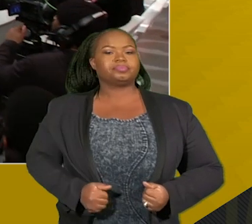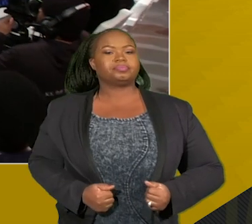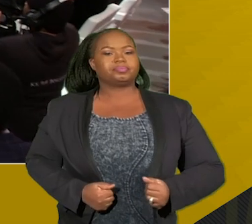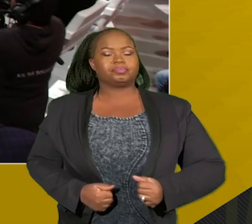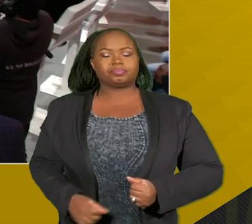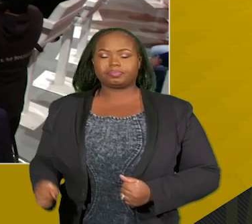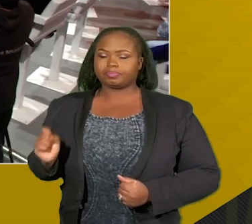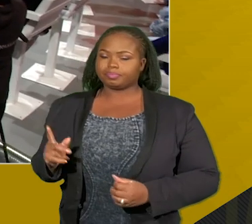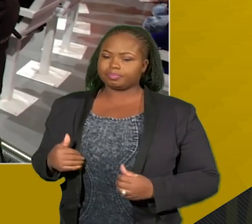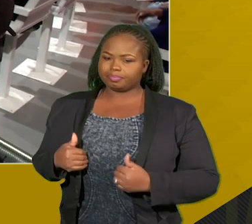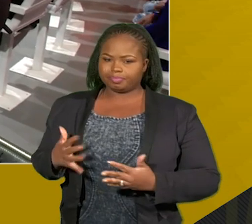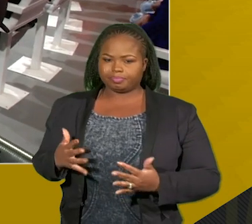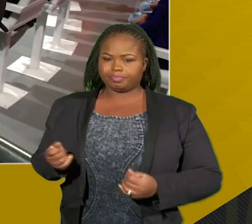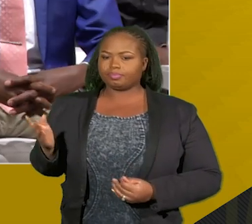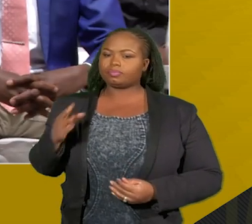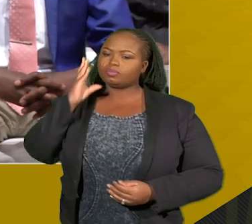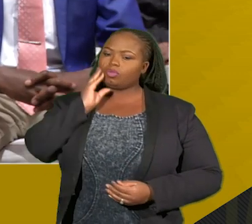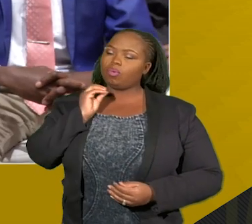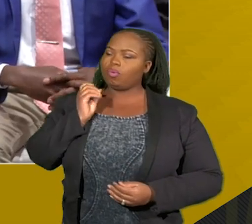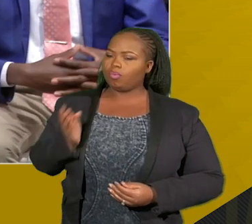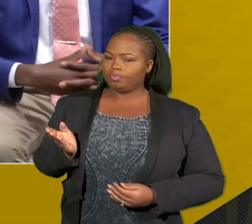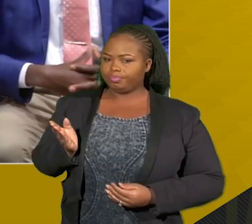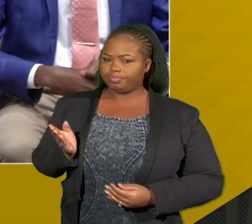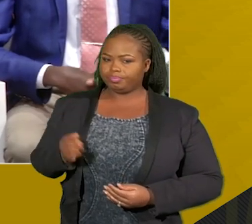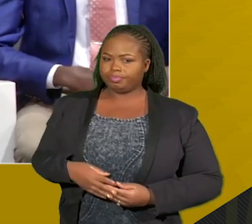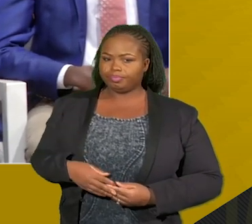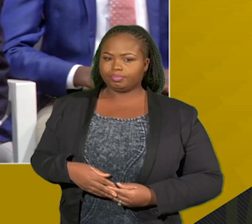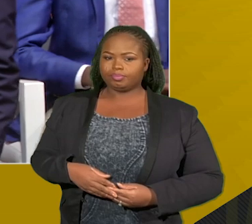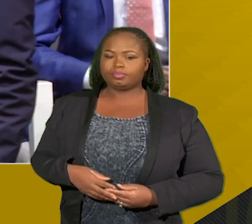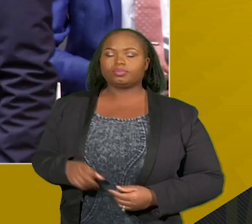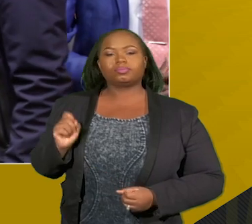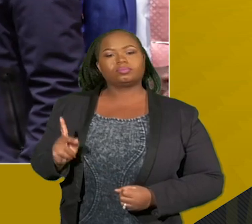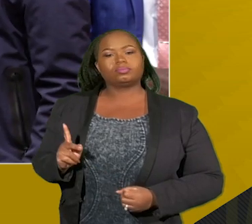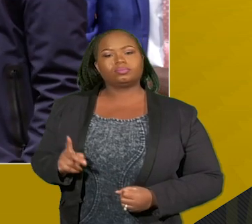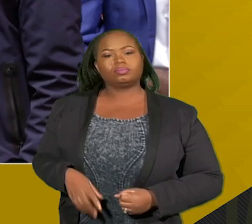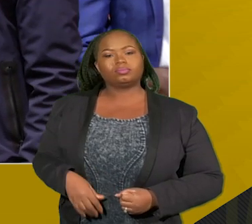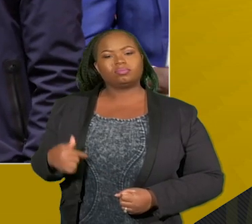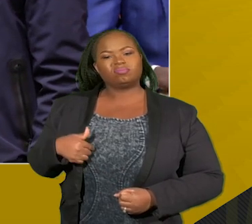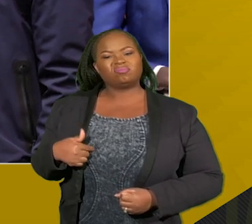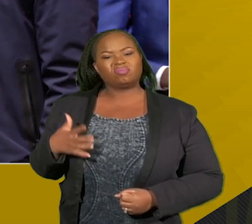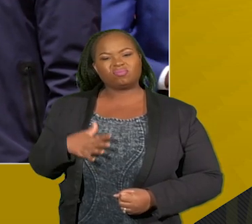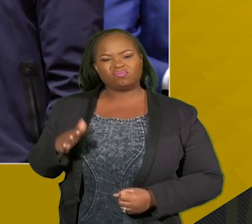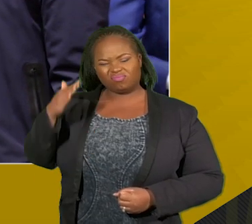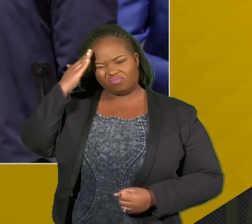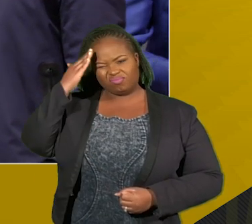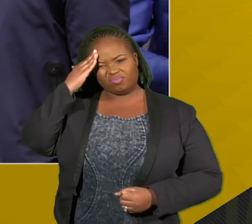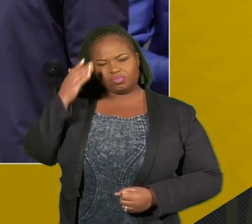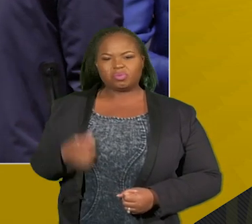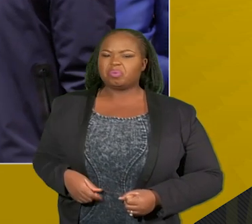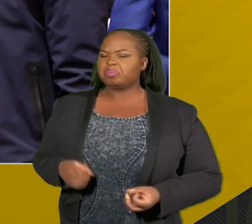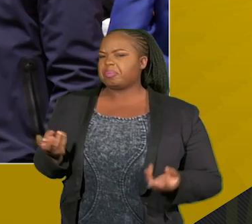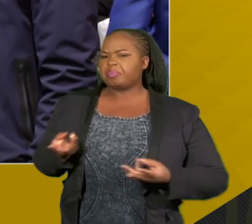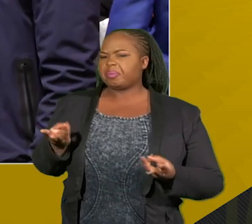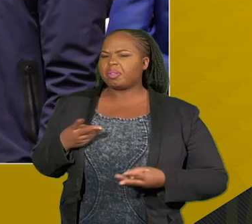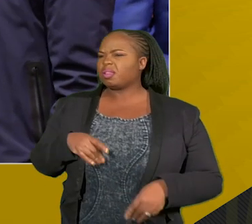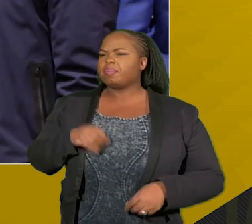Ngizoqala ngapha kulolu hlangothi lami nginogogo. Gogo, mntaka gogo, ngifuna ukuza kwena ukuthi iyiphi lento esingayazi